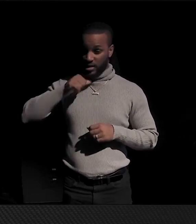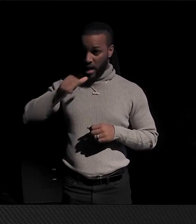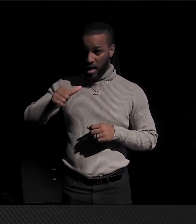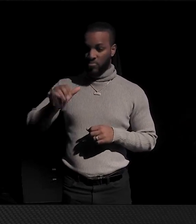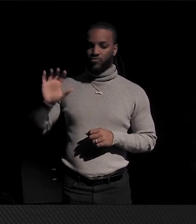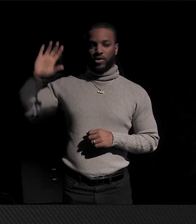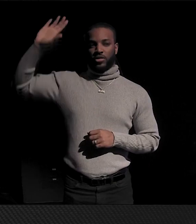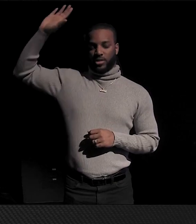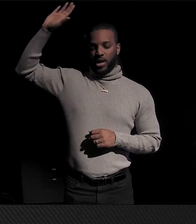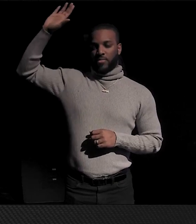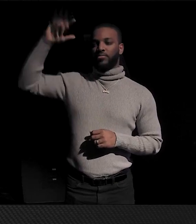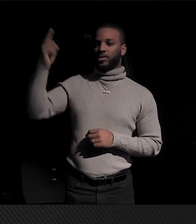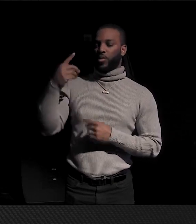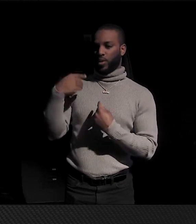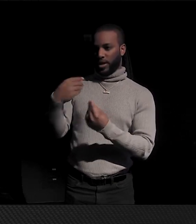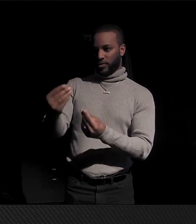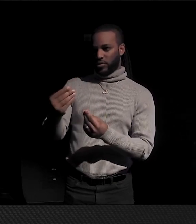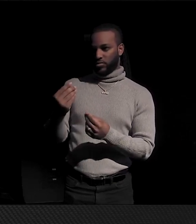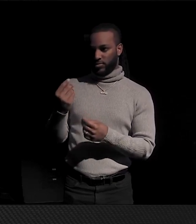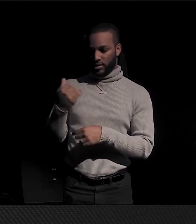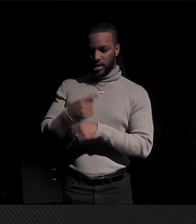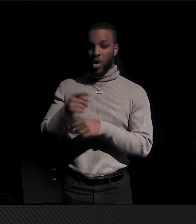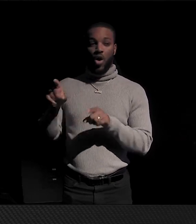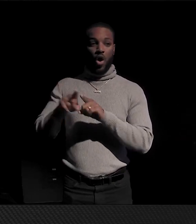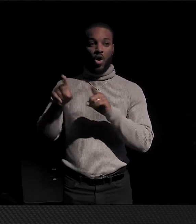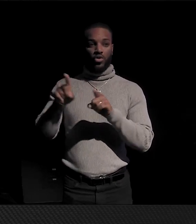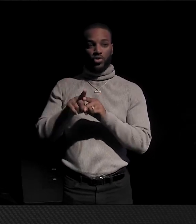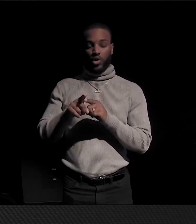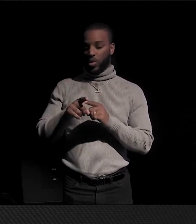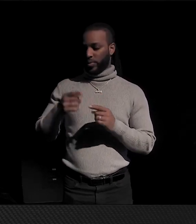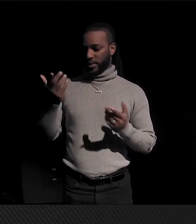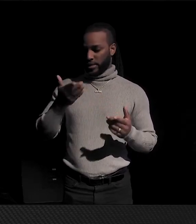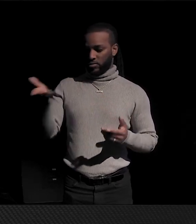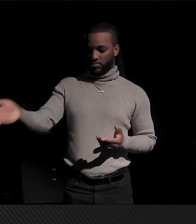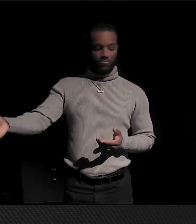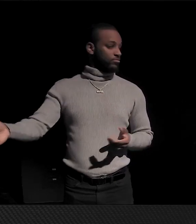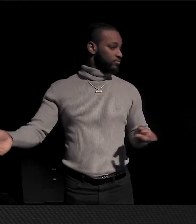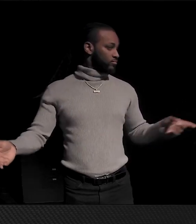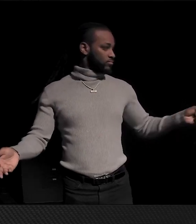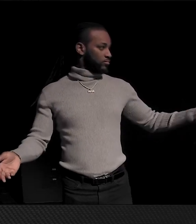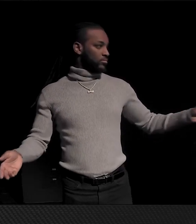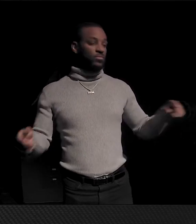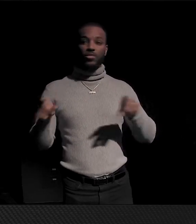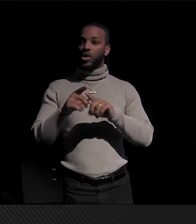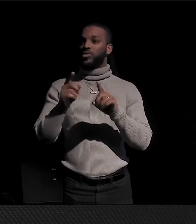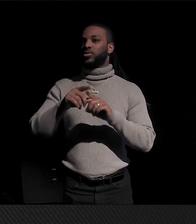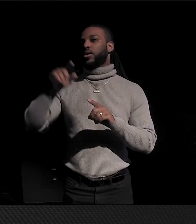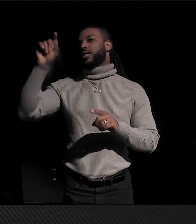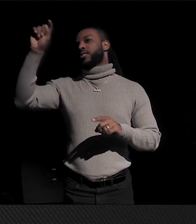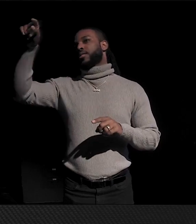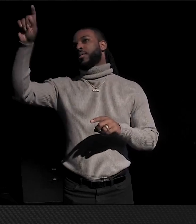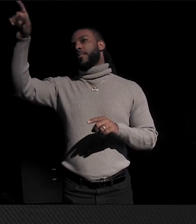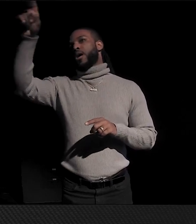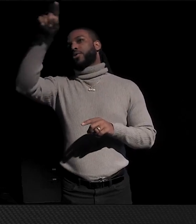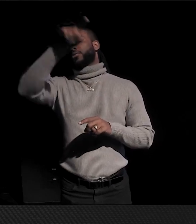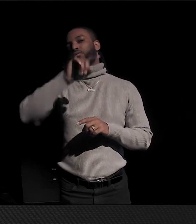air. Someone will bring it to you. And we also have it located up on the front of the stage as well as up in the